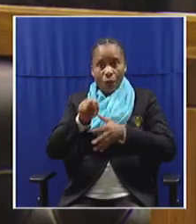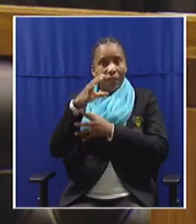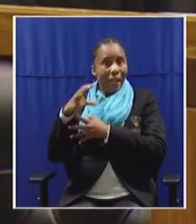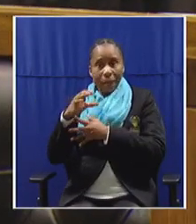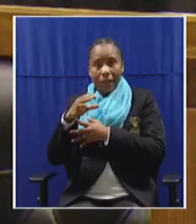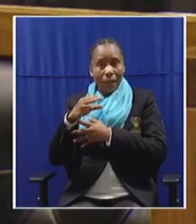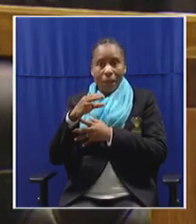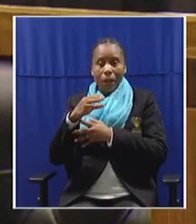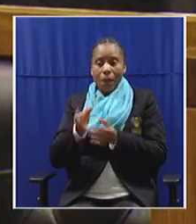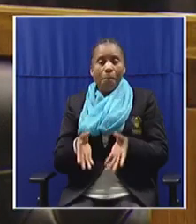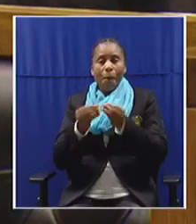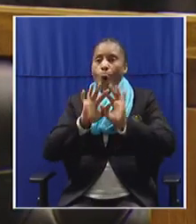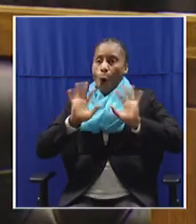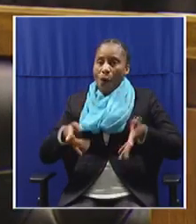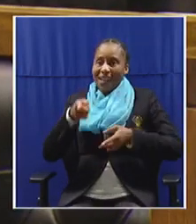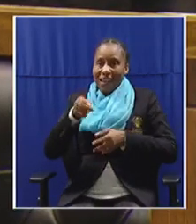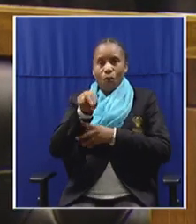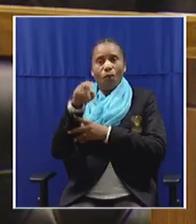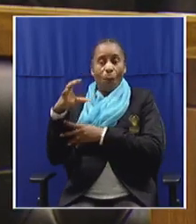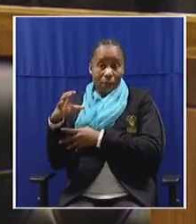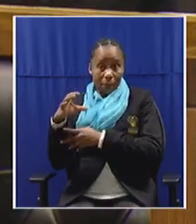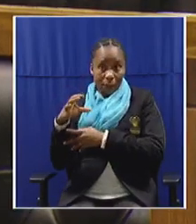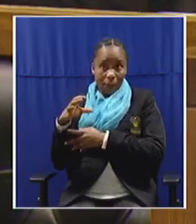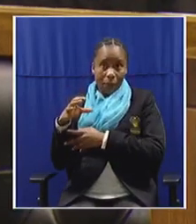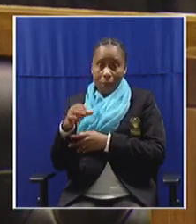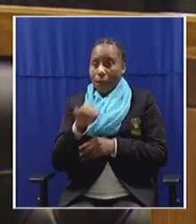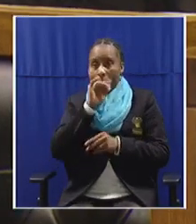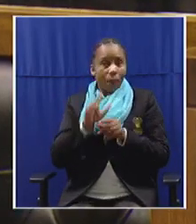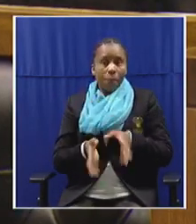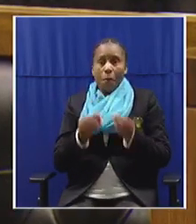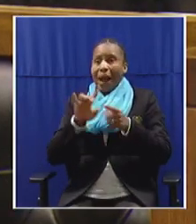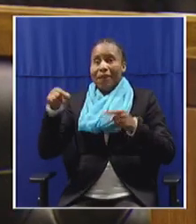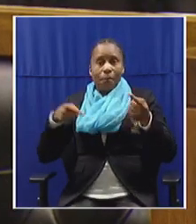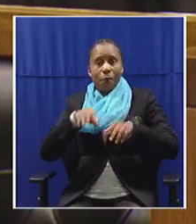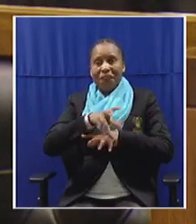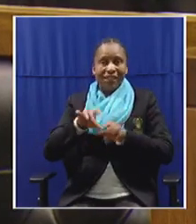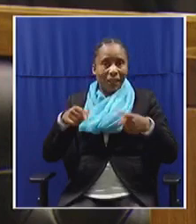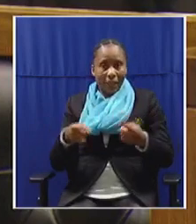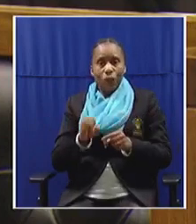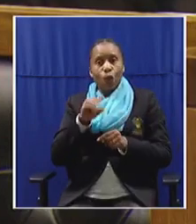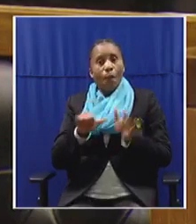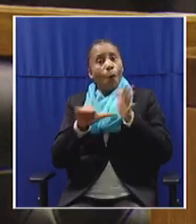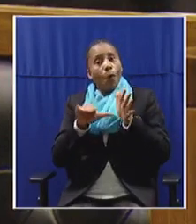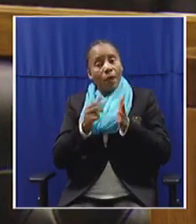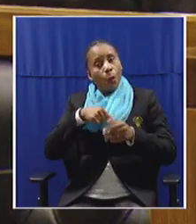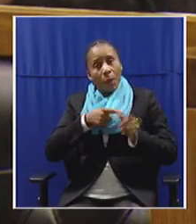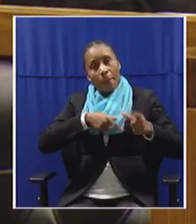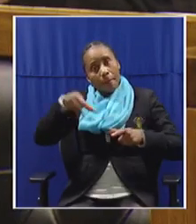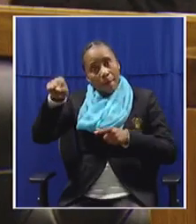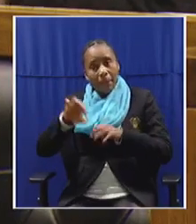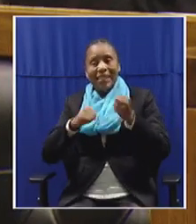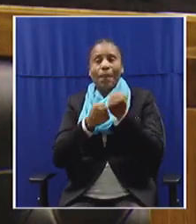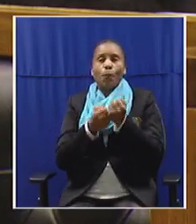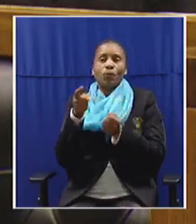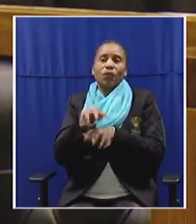anywhere else in the country. We're quite aware of that. So it's important to go and support those farmers. We'll talk to the